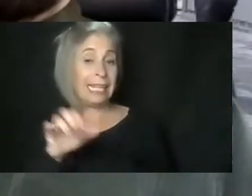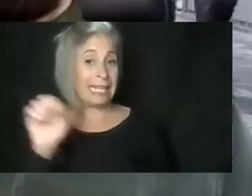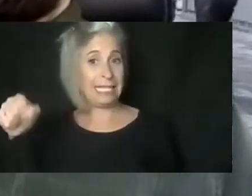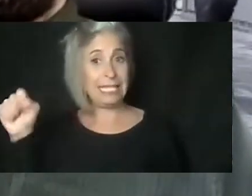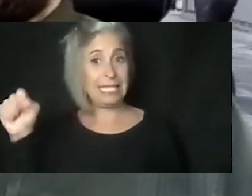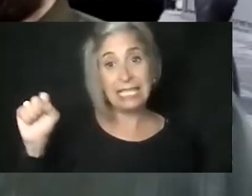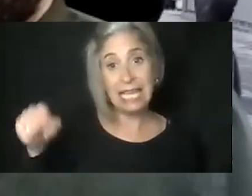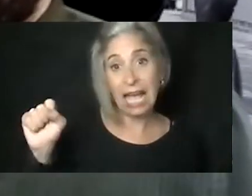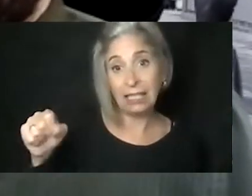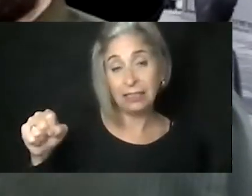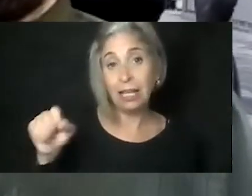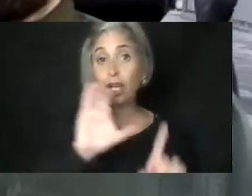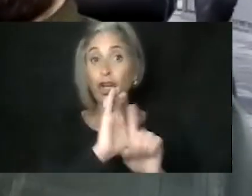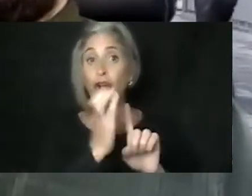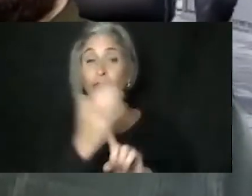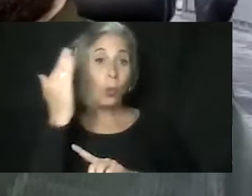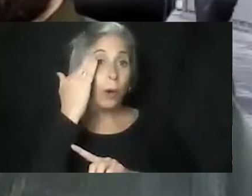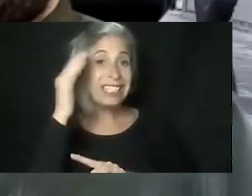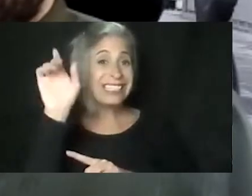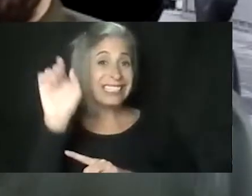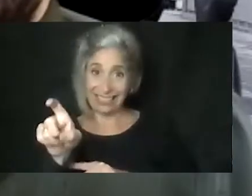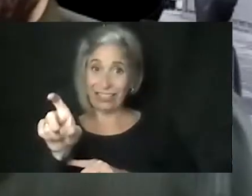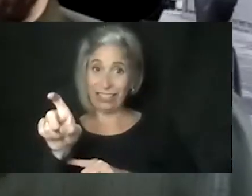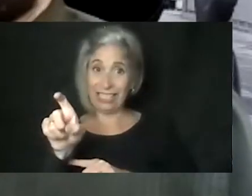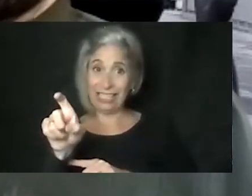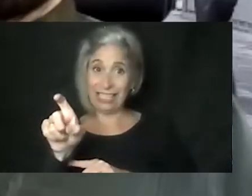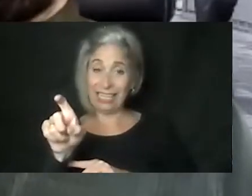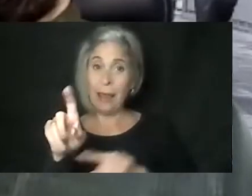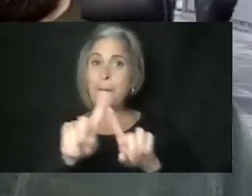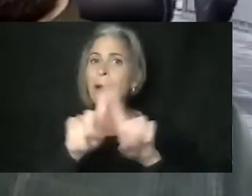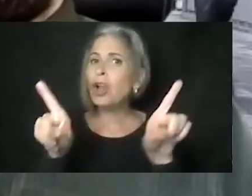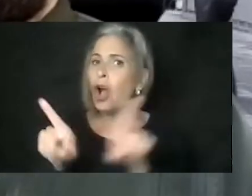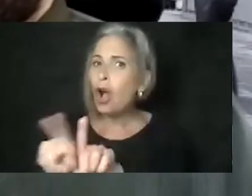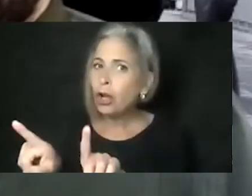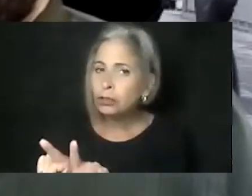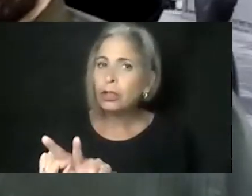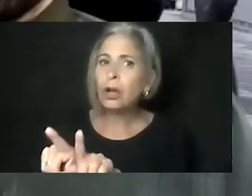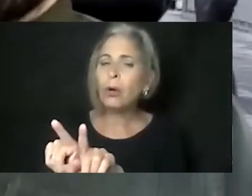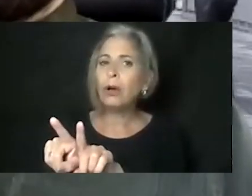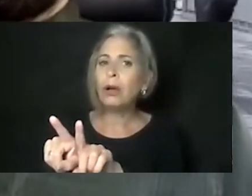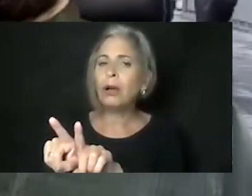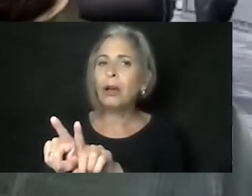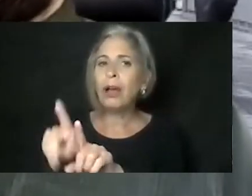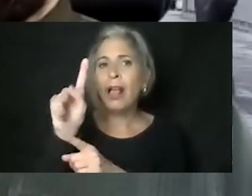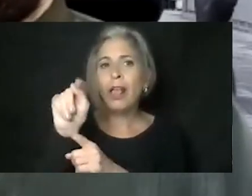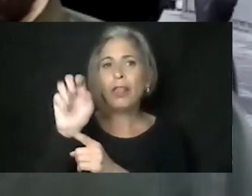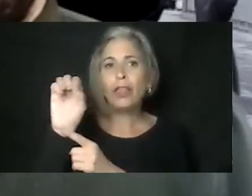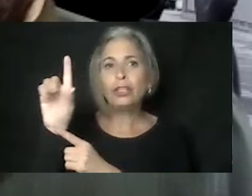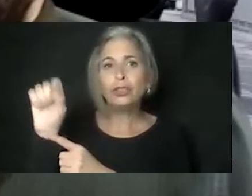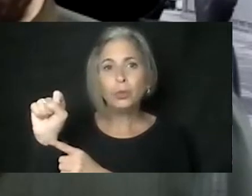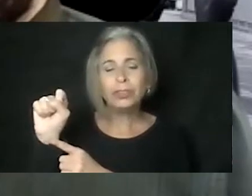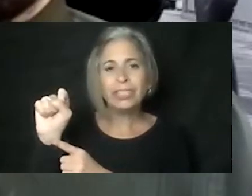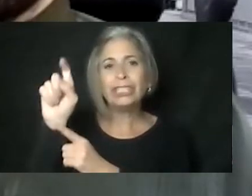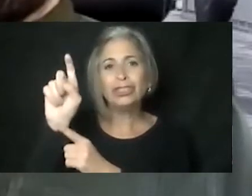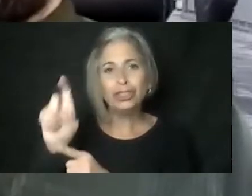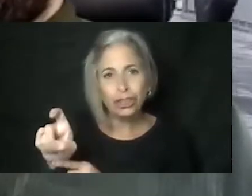yes, cultural awareness is necessary, but there is also something to be said for the tools